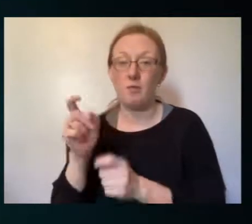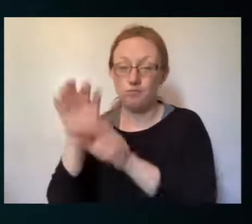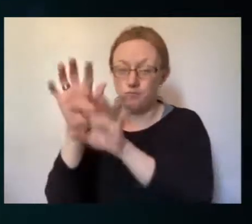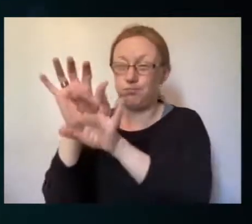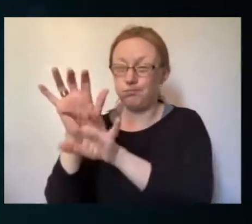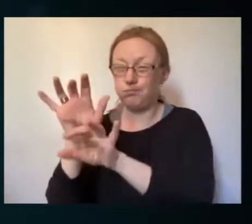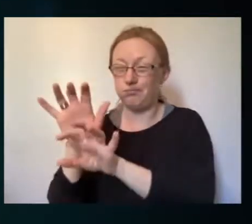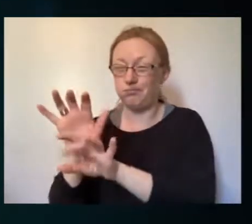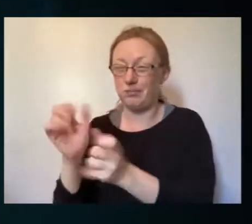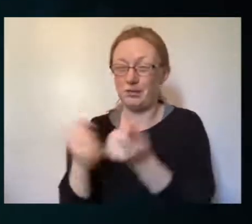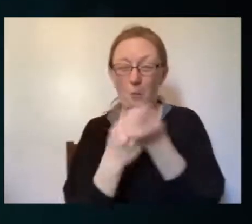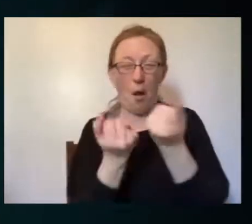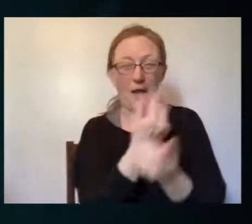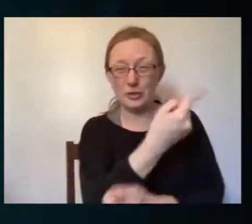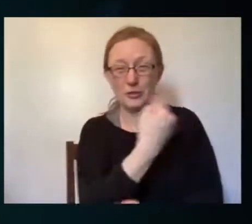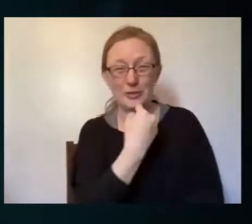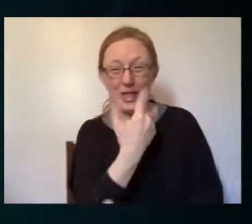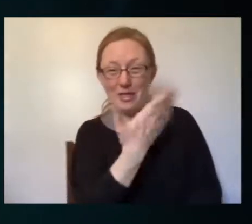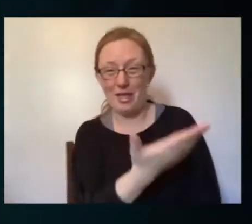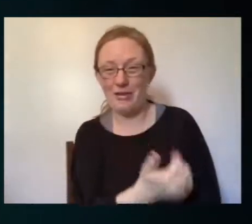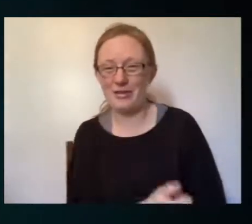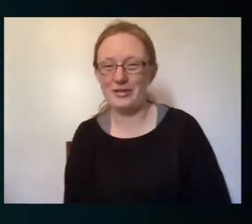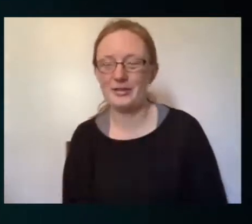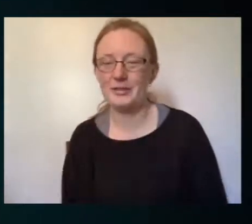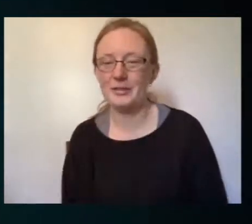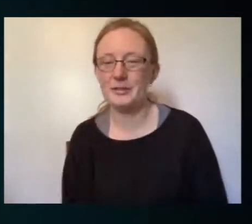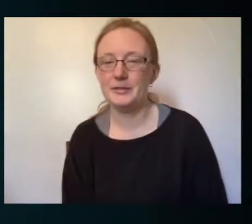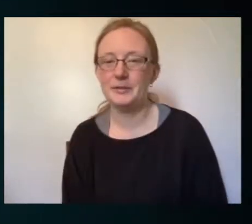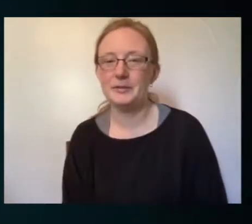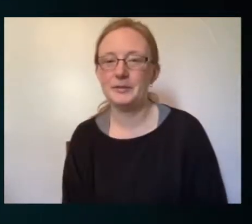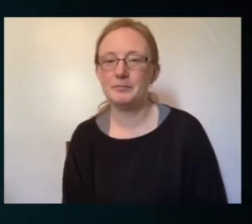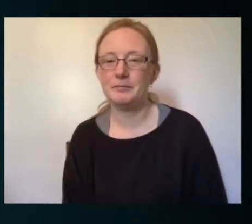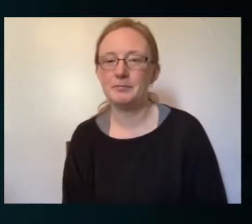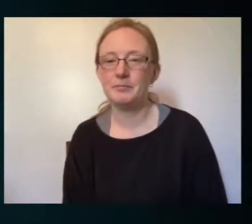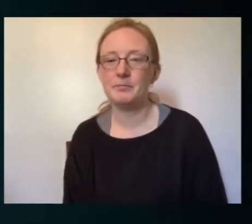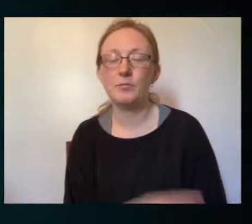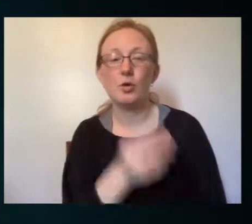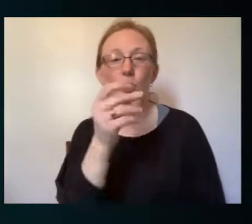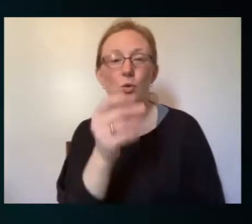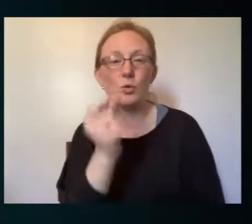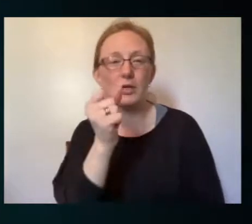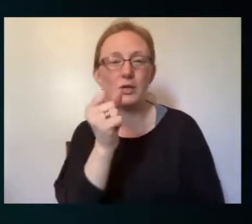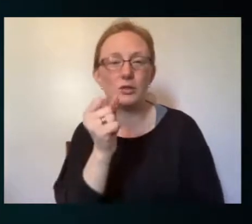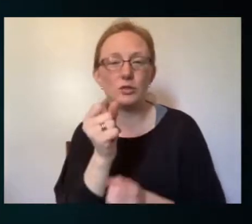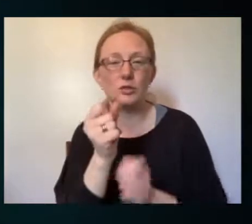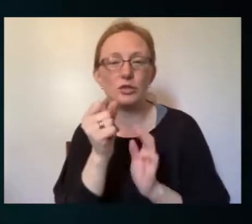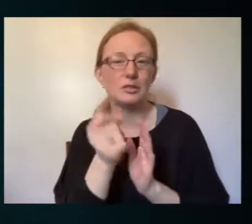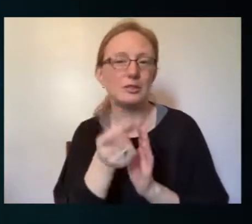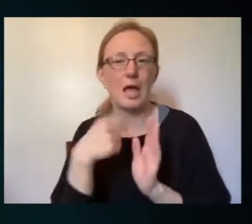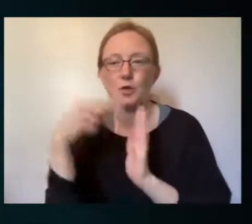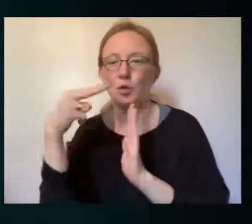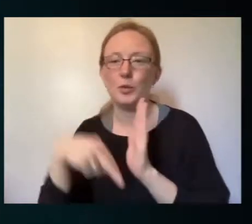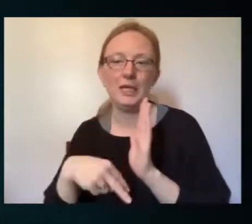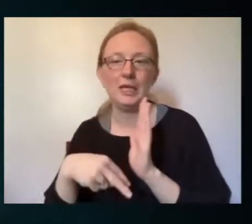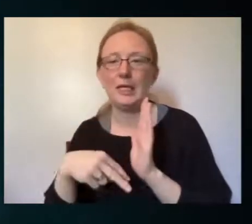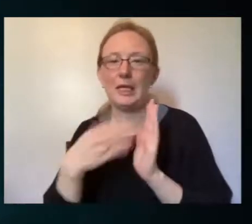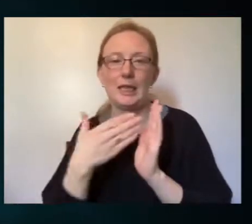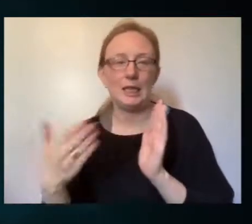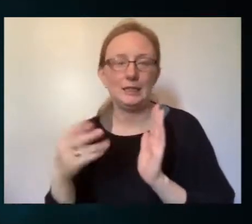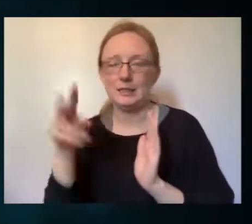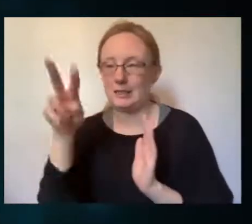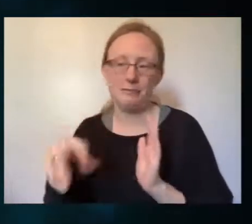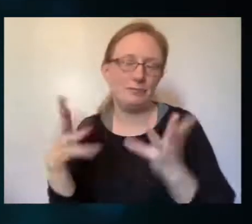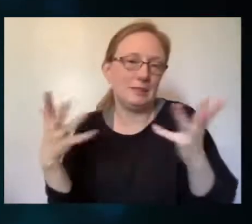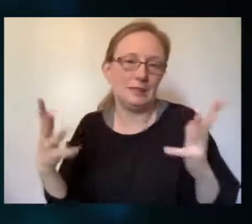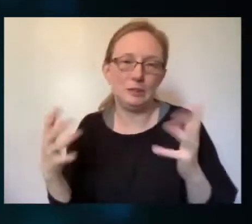that you just said there. I'm going to take a quick second here to just read through a few of the comments that have been posted.